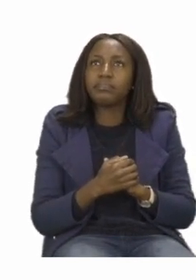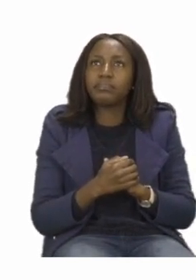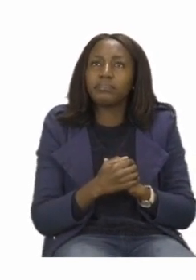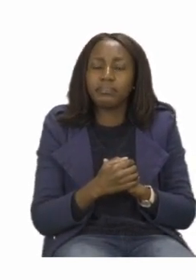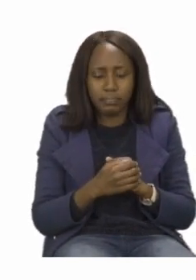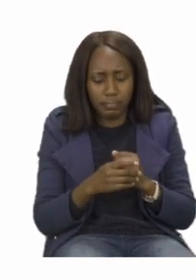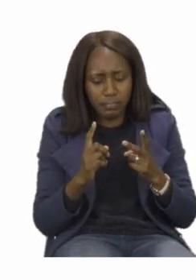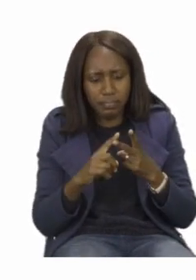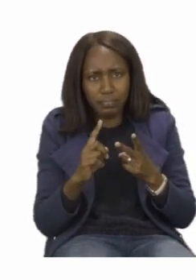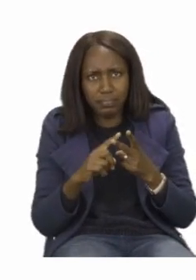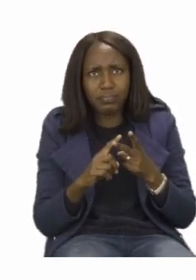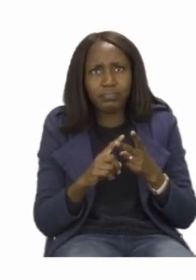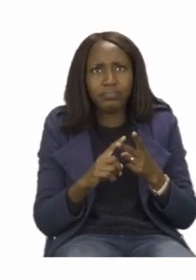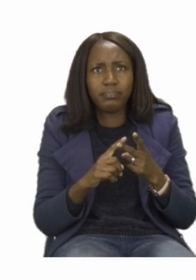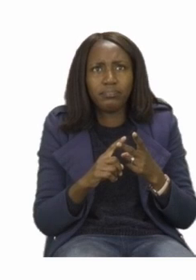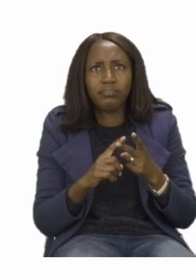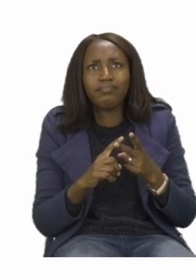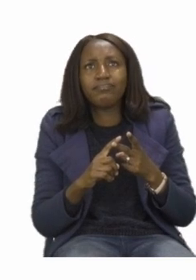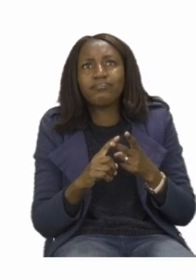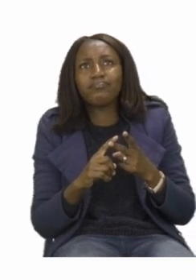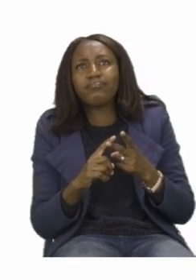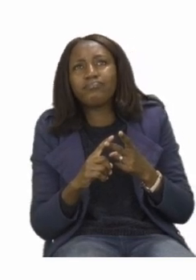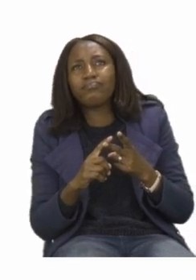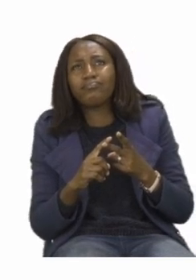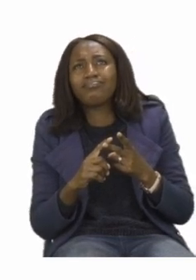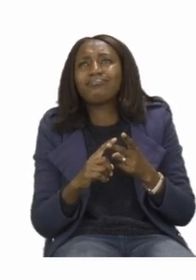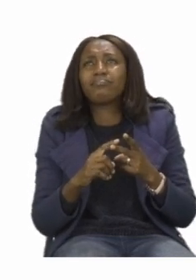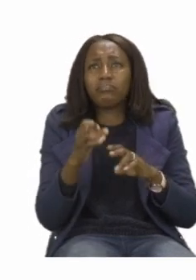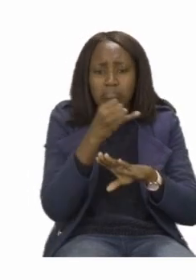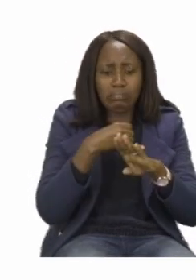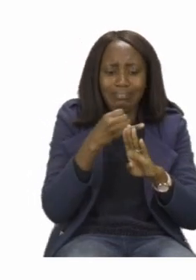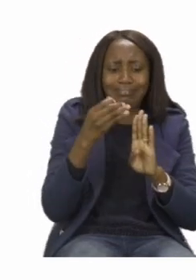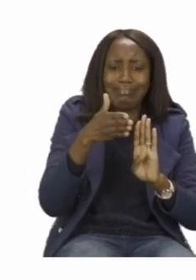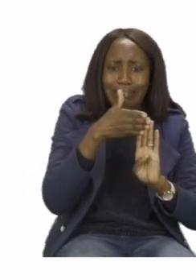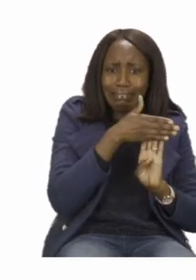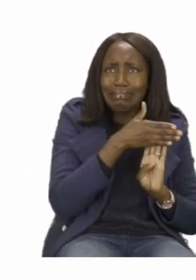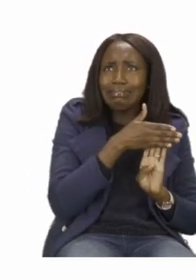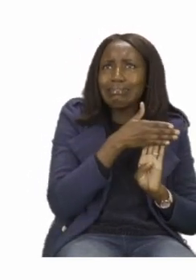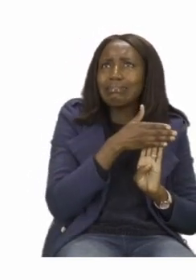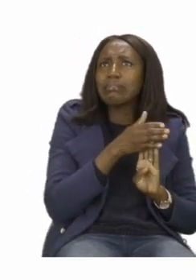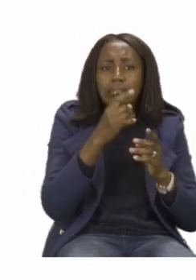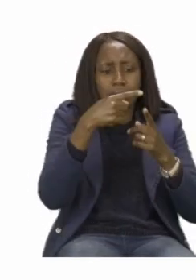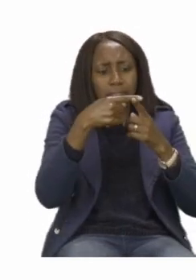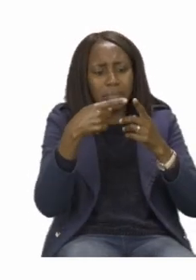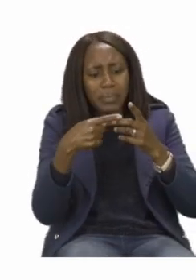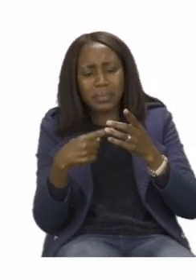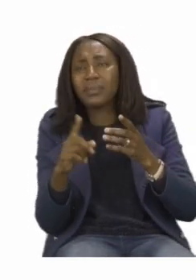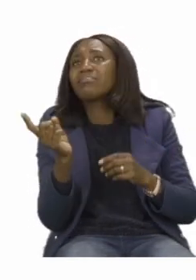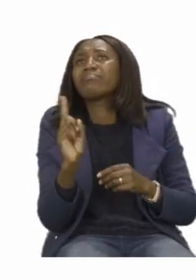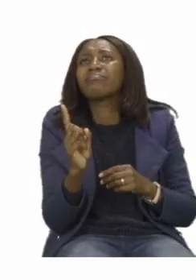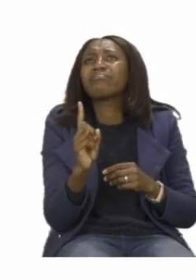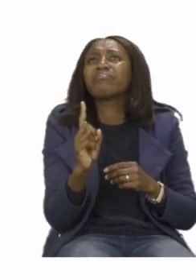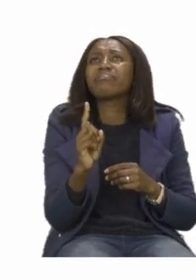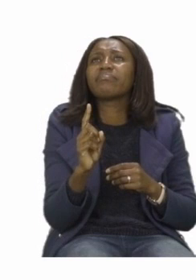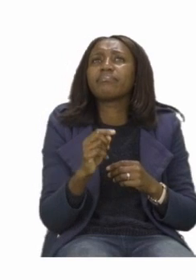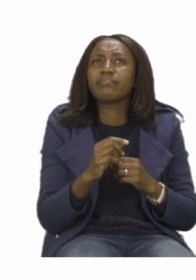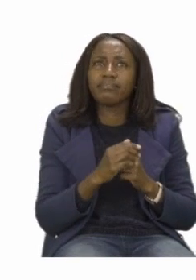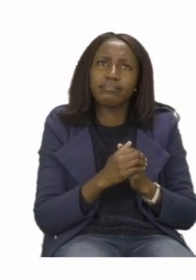Number 2 says, name the places that can be safe